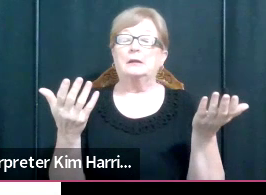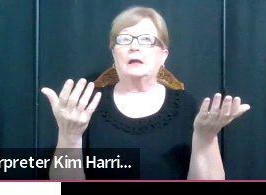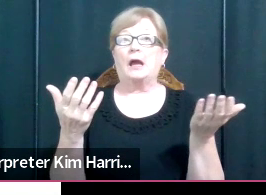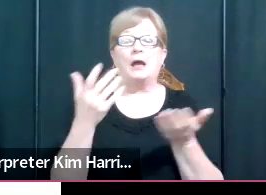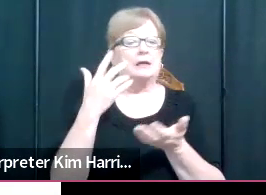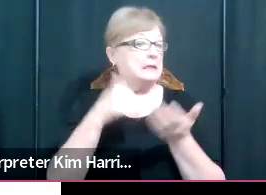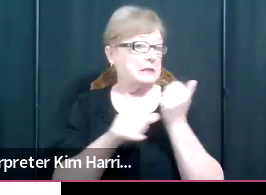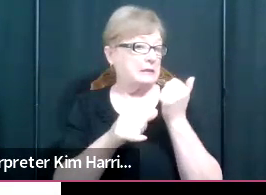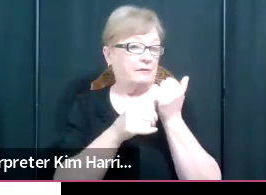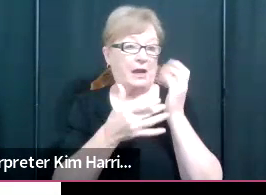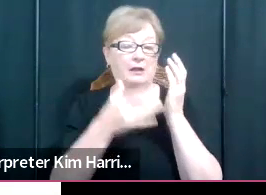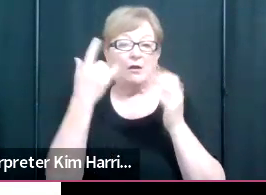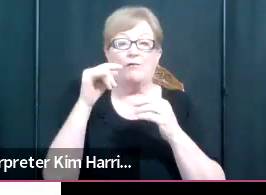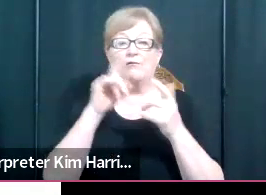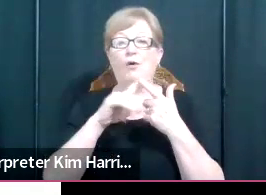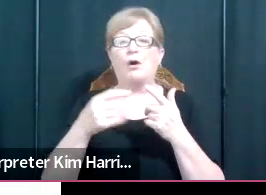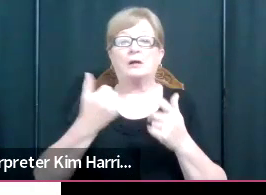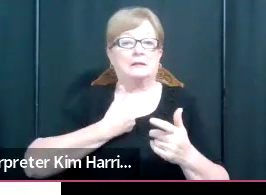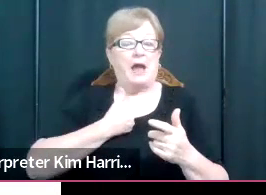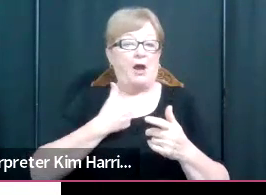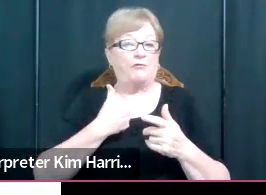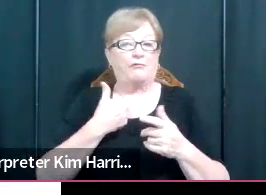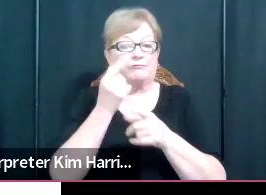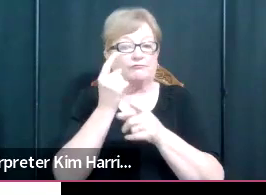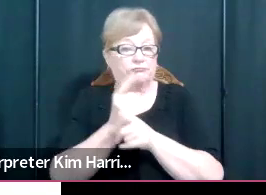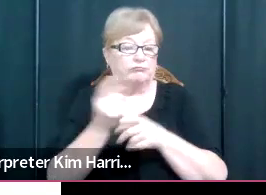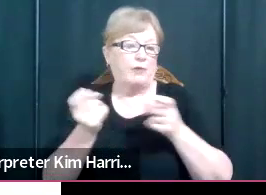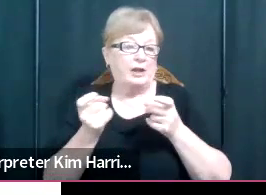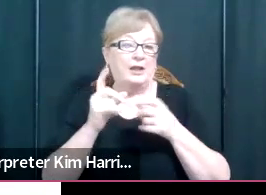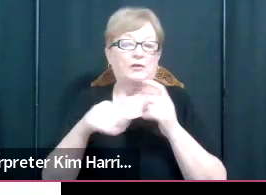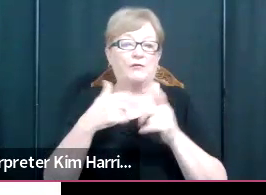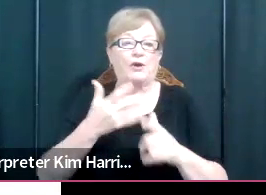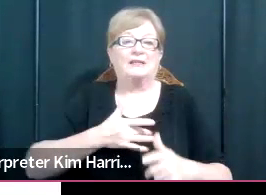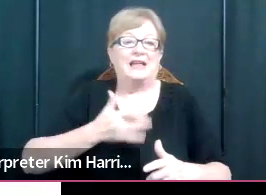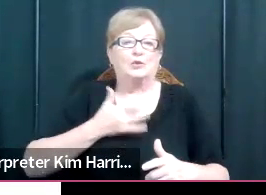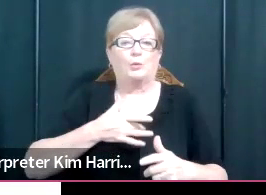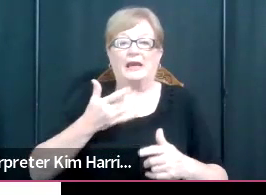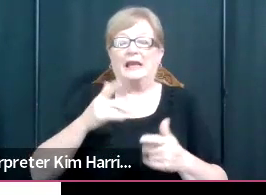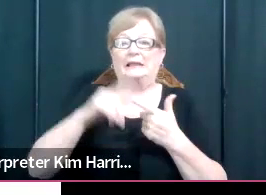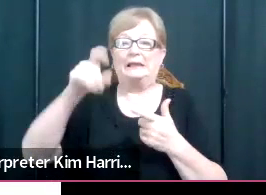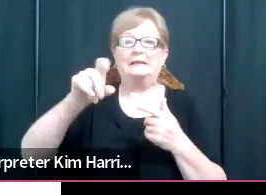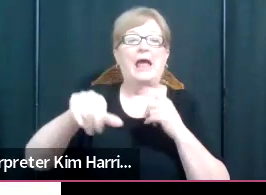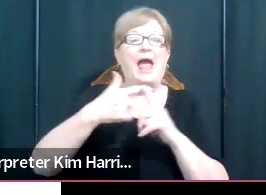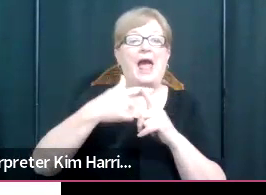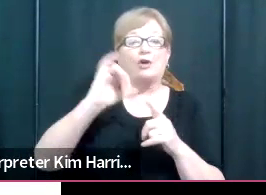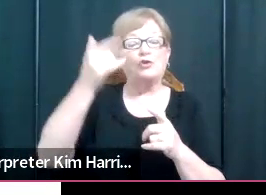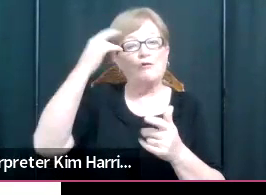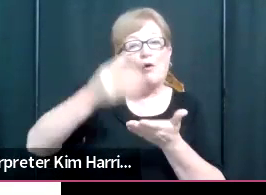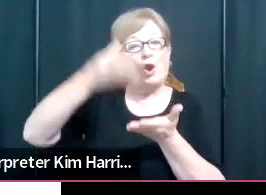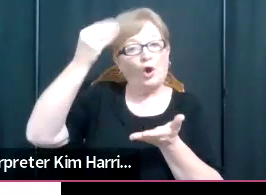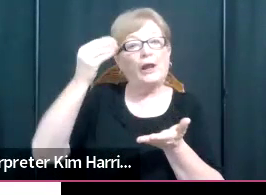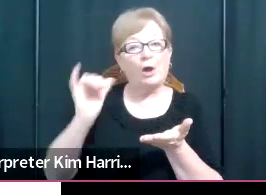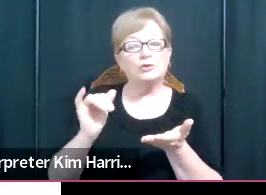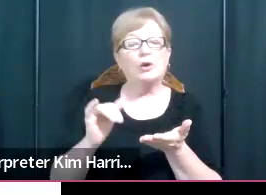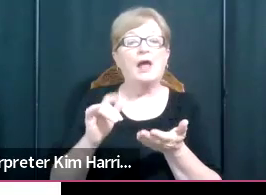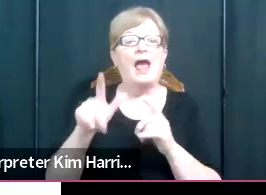assistive technology for self-regulation and sensory needs, and also assistive technology for learning. And then we're going to wrap